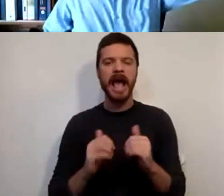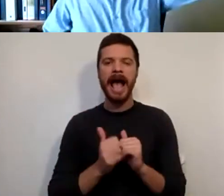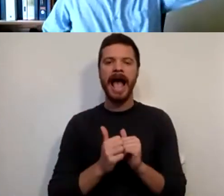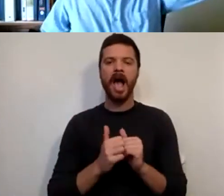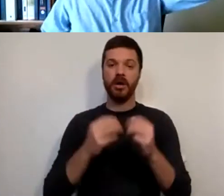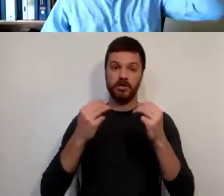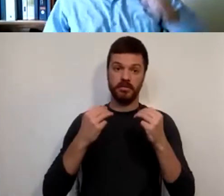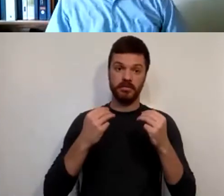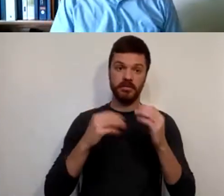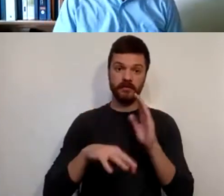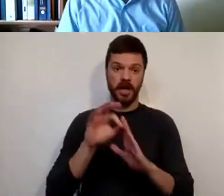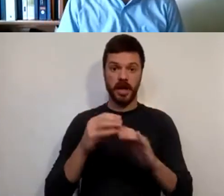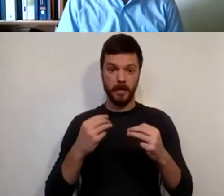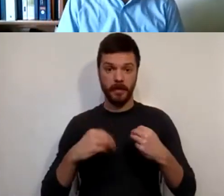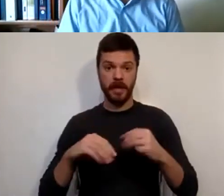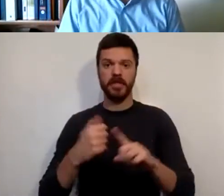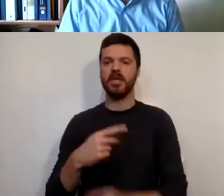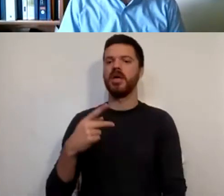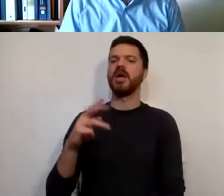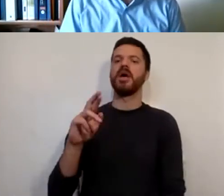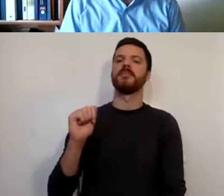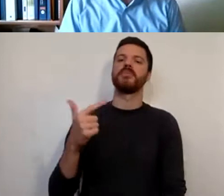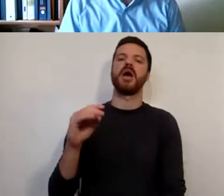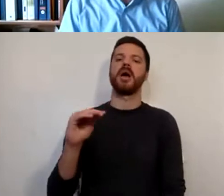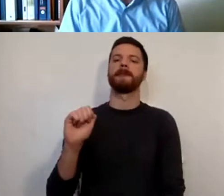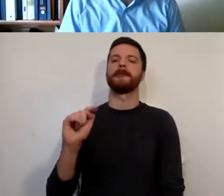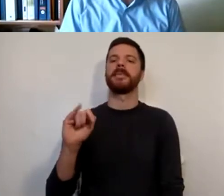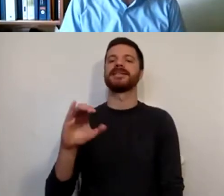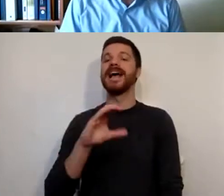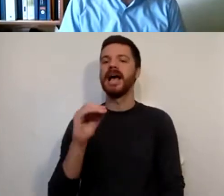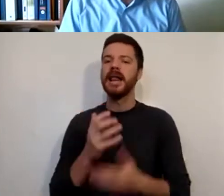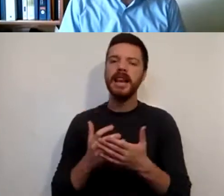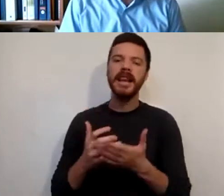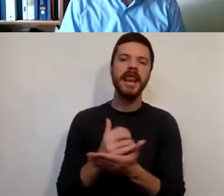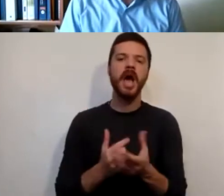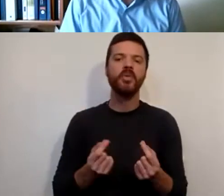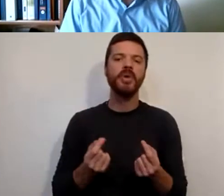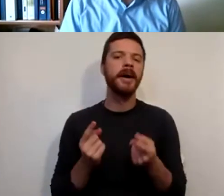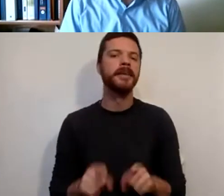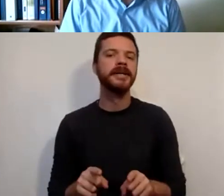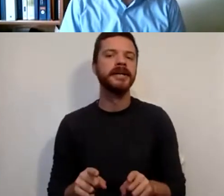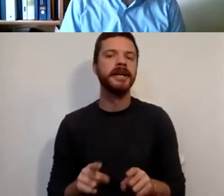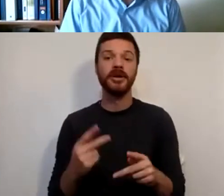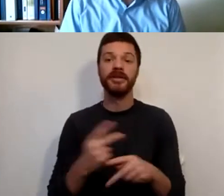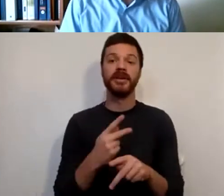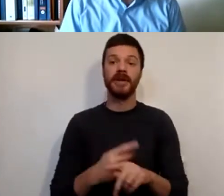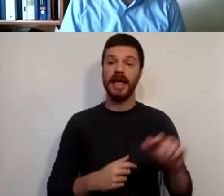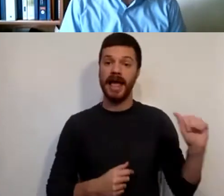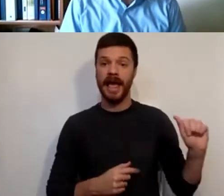that are pragmatic but allow us to collect what's actually happening, so we understand how we got from point A to point